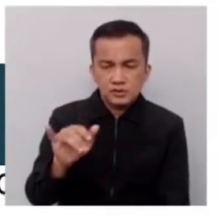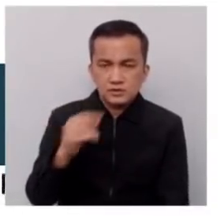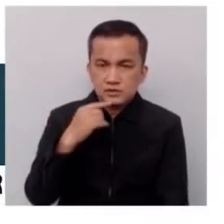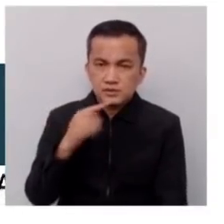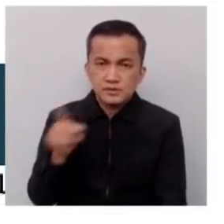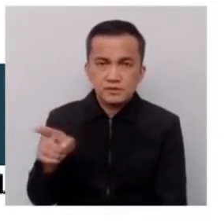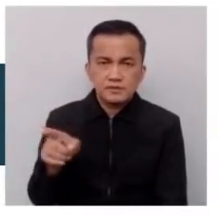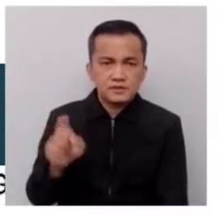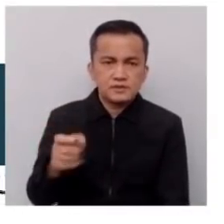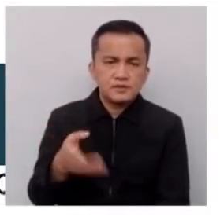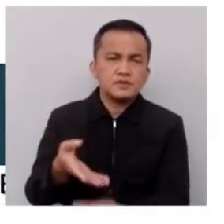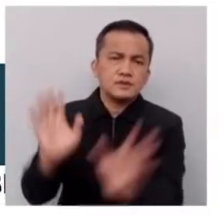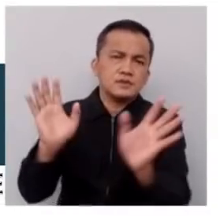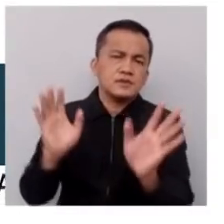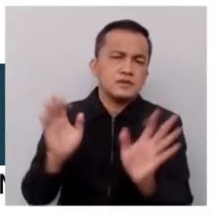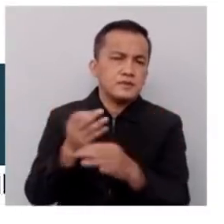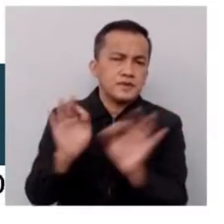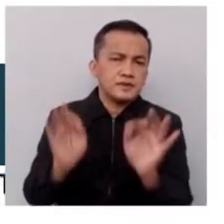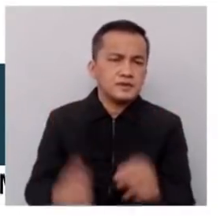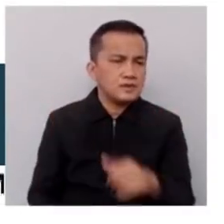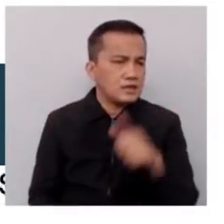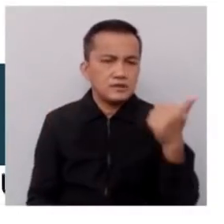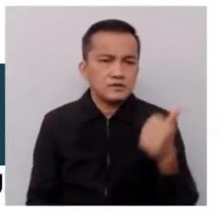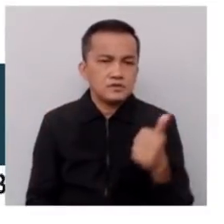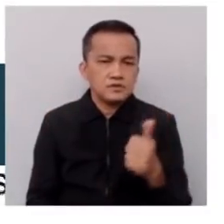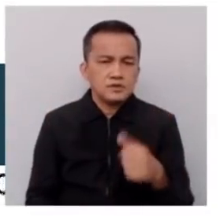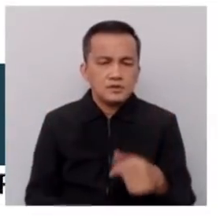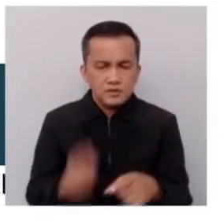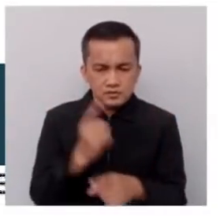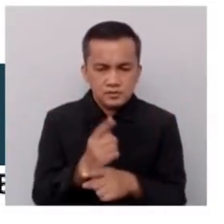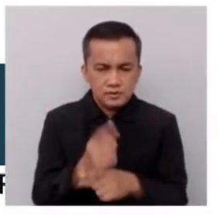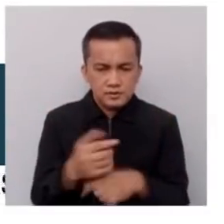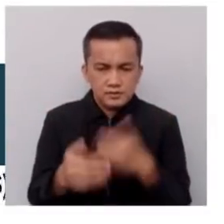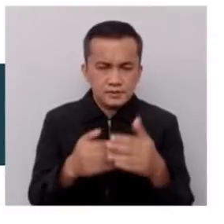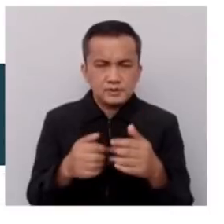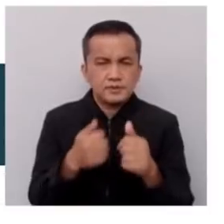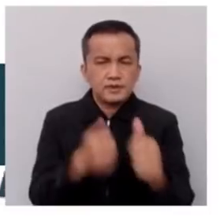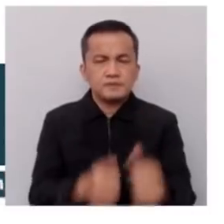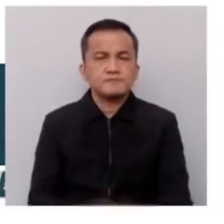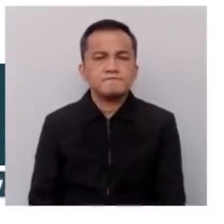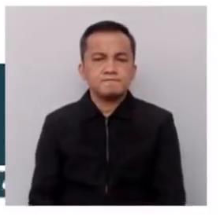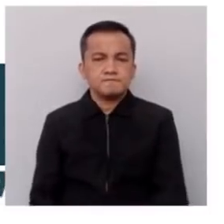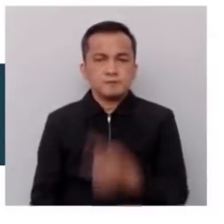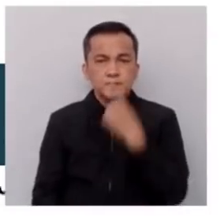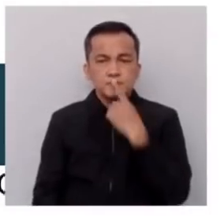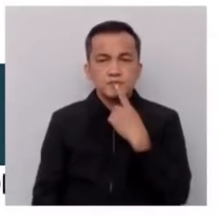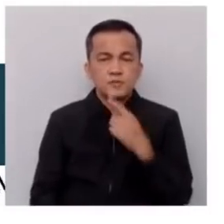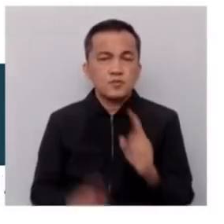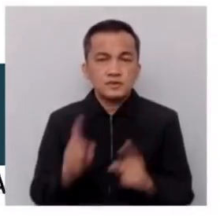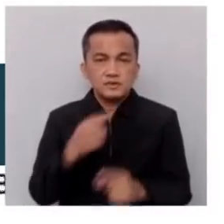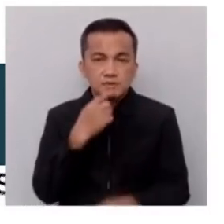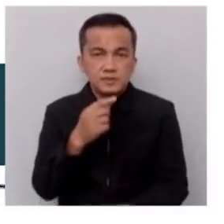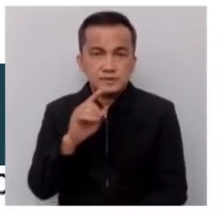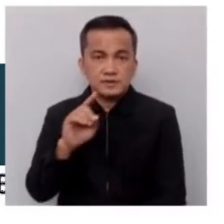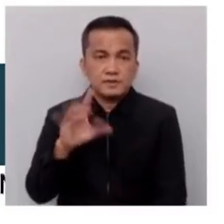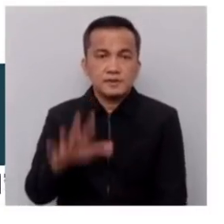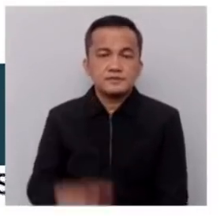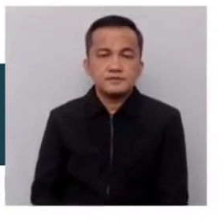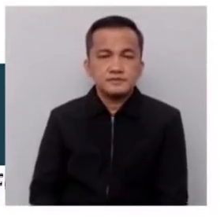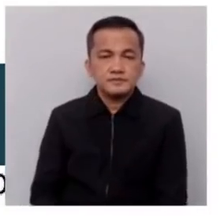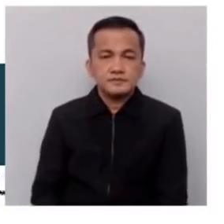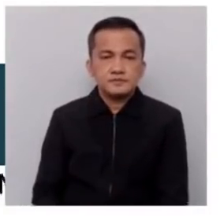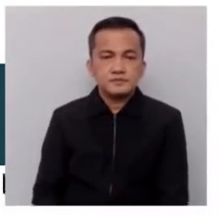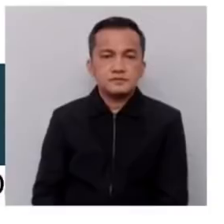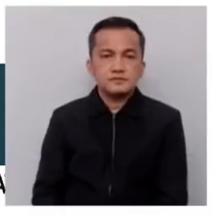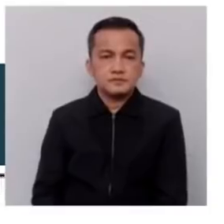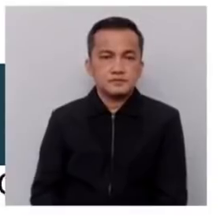simply should be freed, while the others said due process must be followed. What is the senator's take on this? Well, the senator